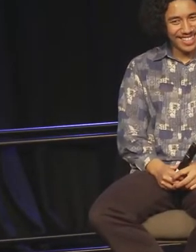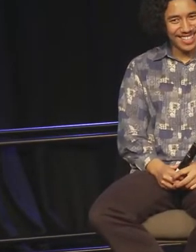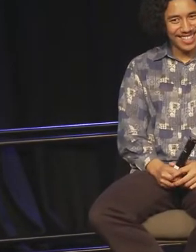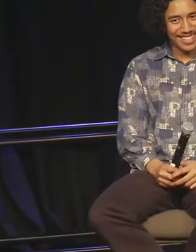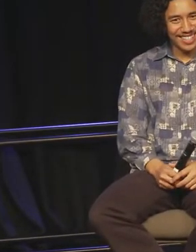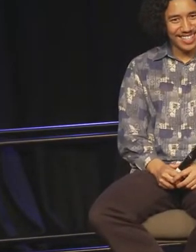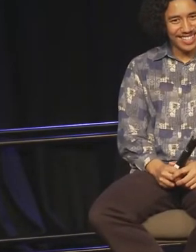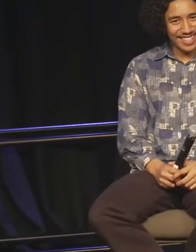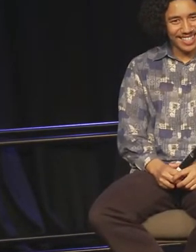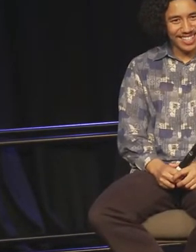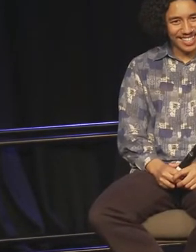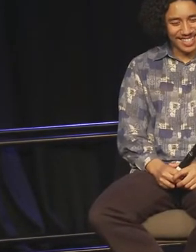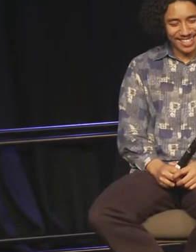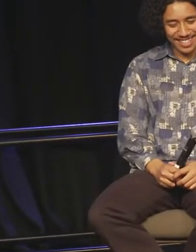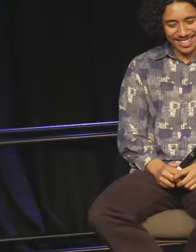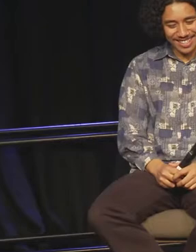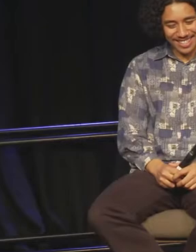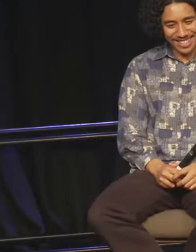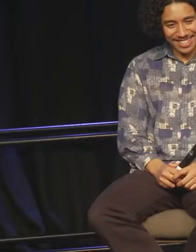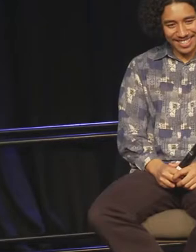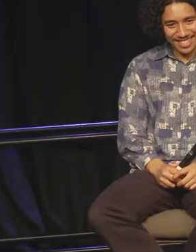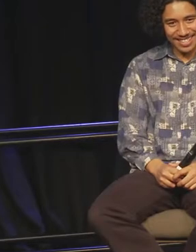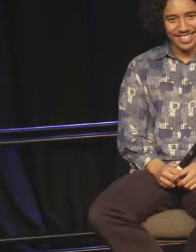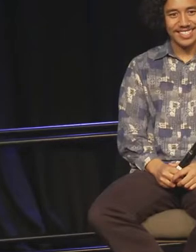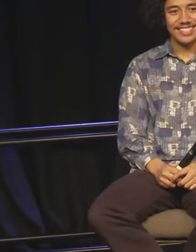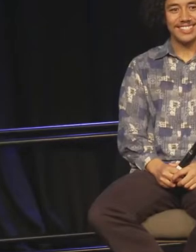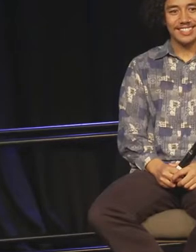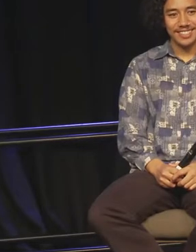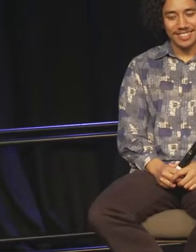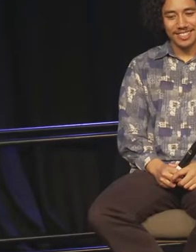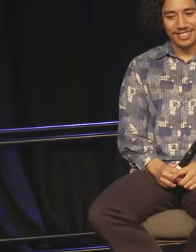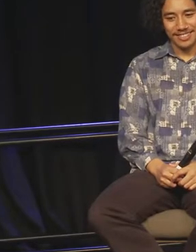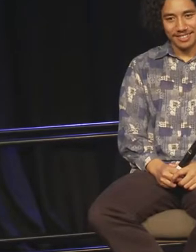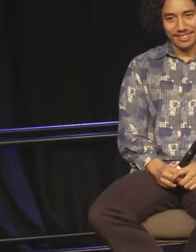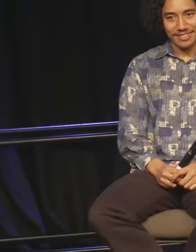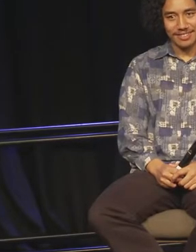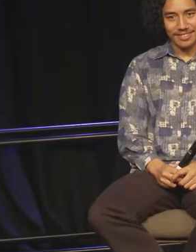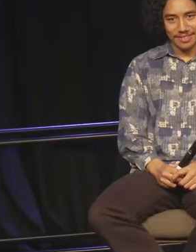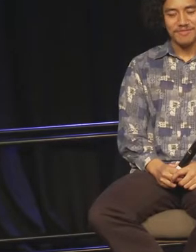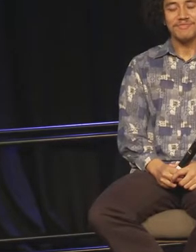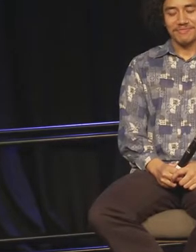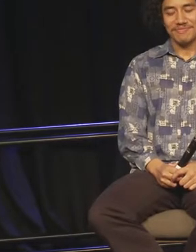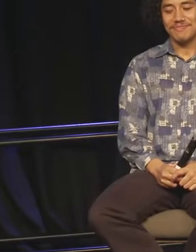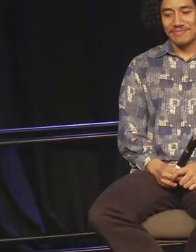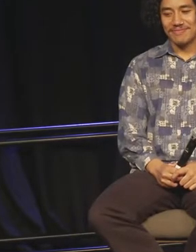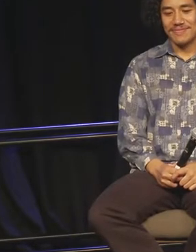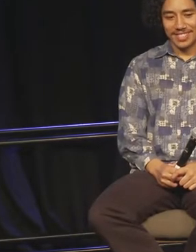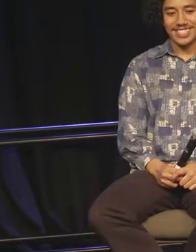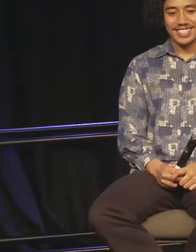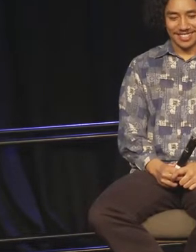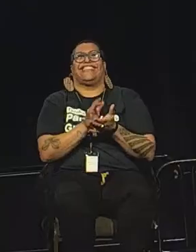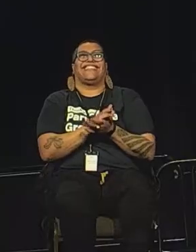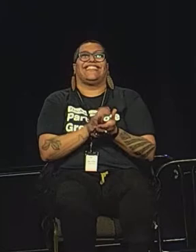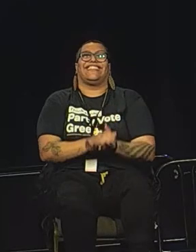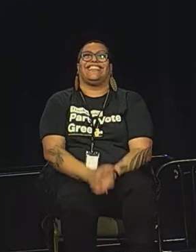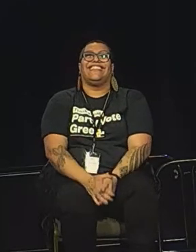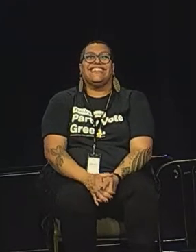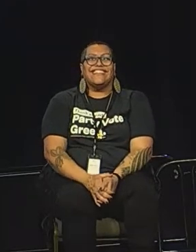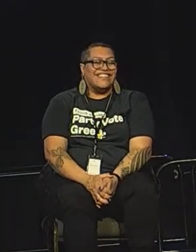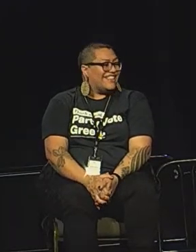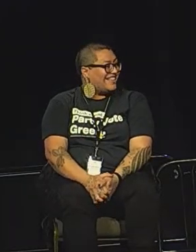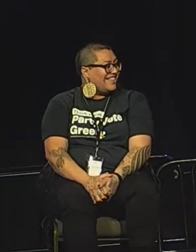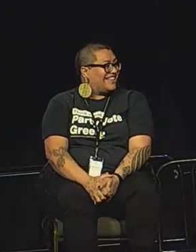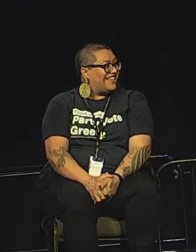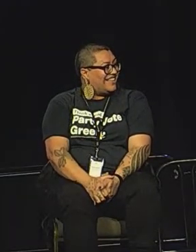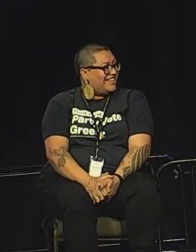Maori Pacifica people even if they are in an Institutional role underneath all the rubble they want a revolution as well and so you know